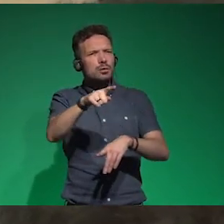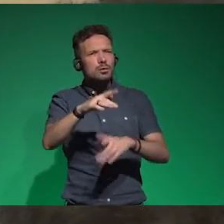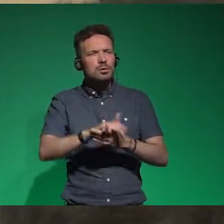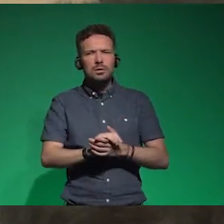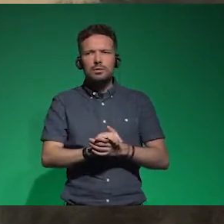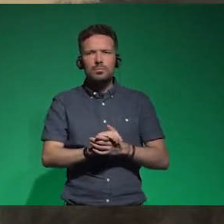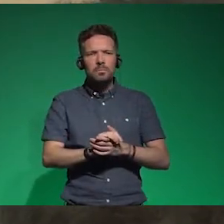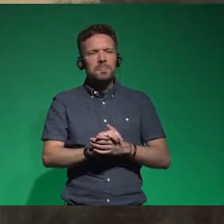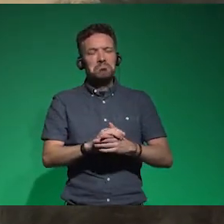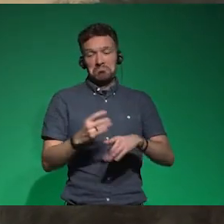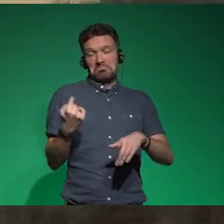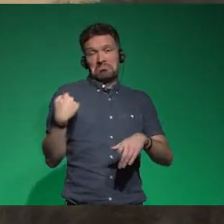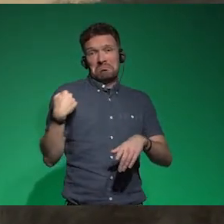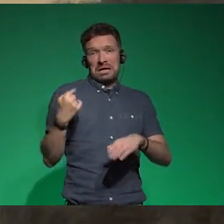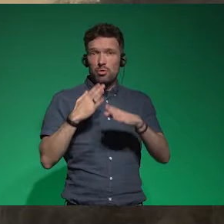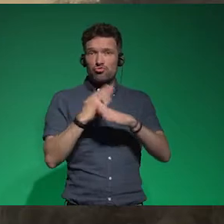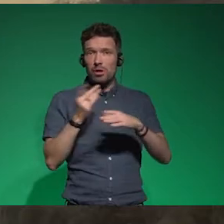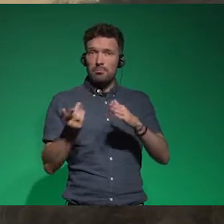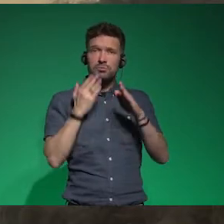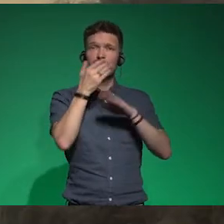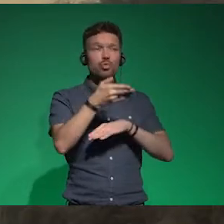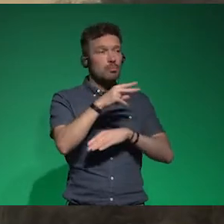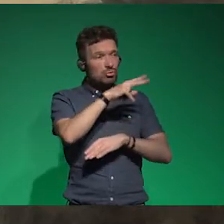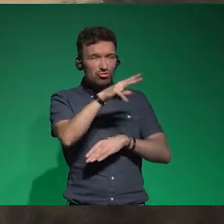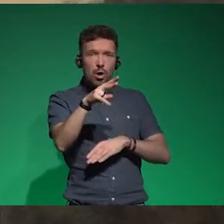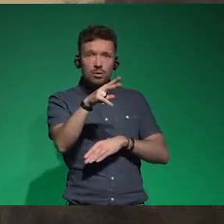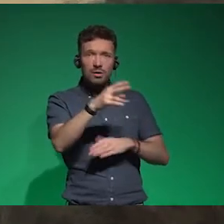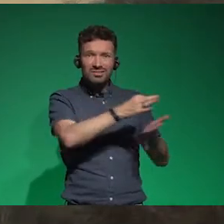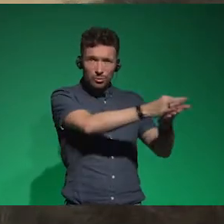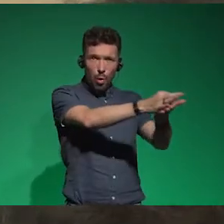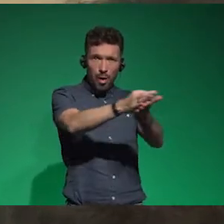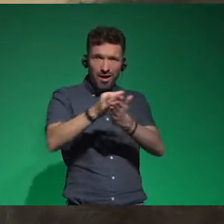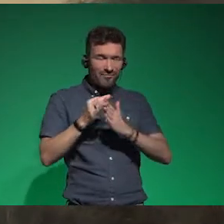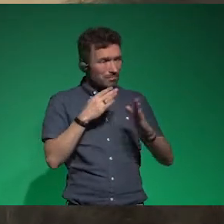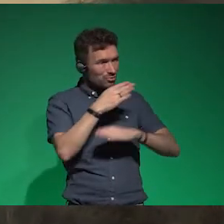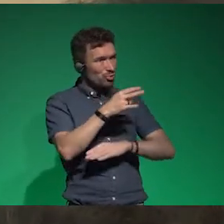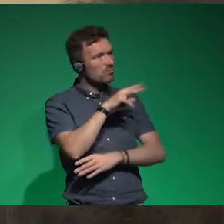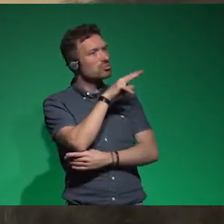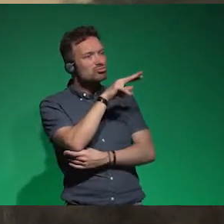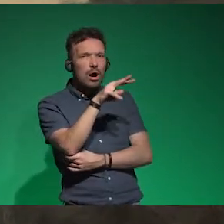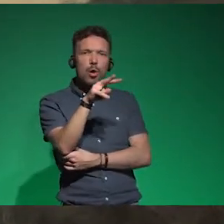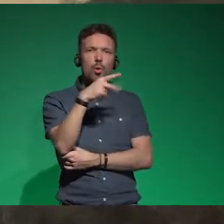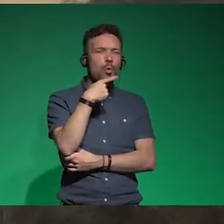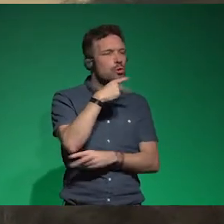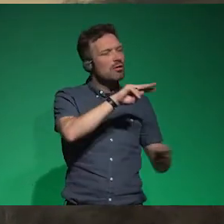Yeah, we already go to this